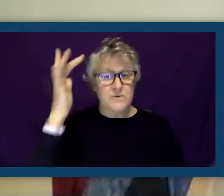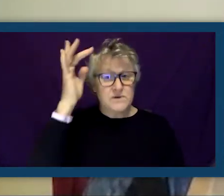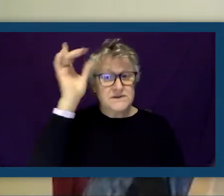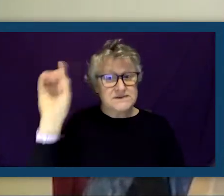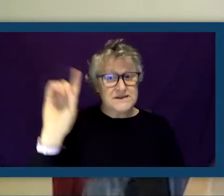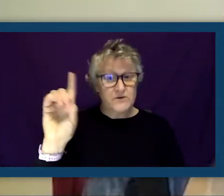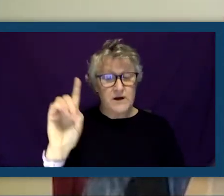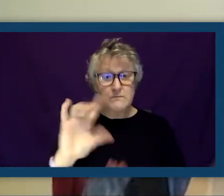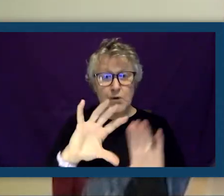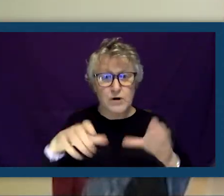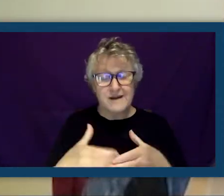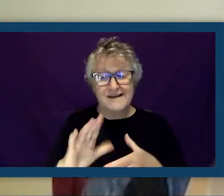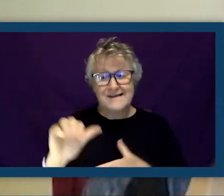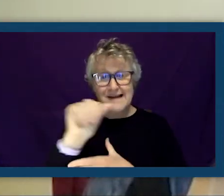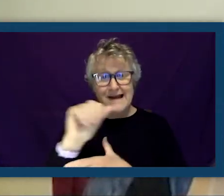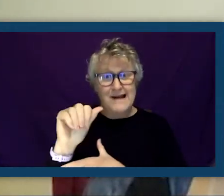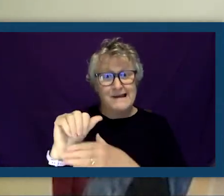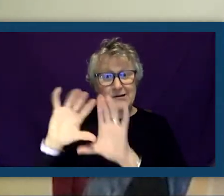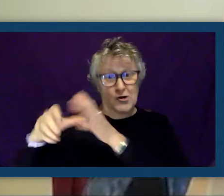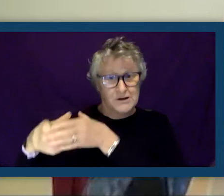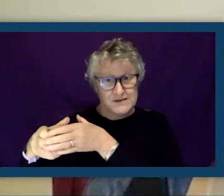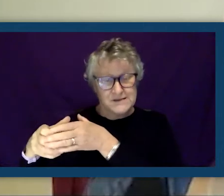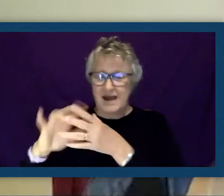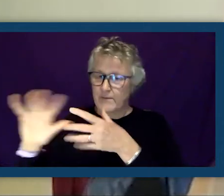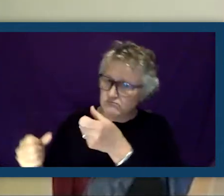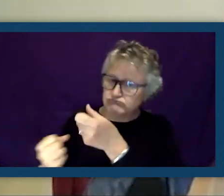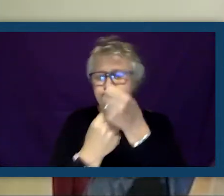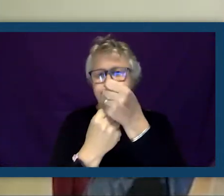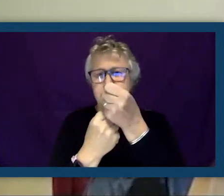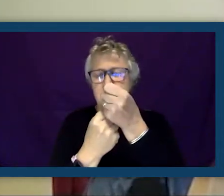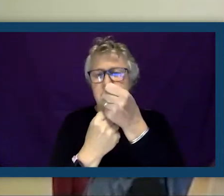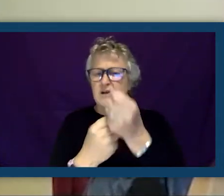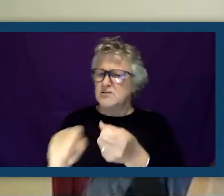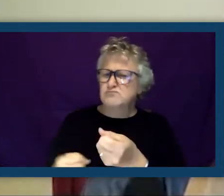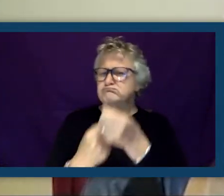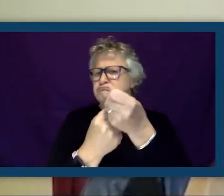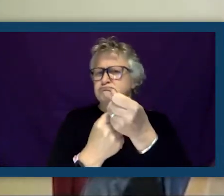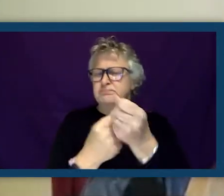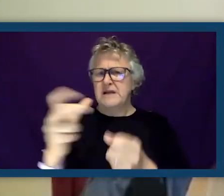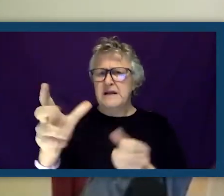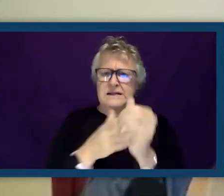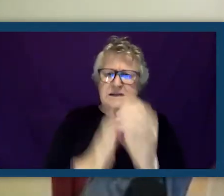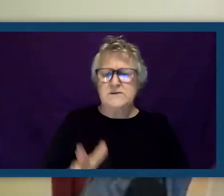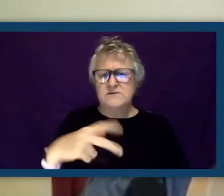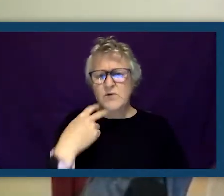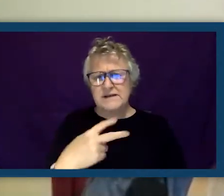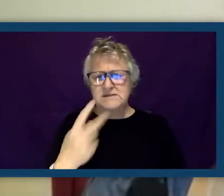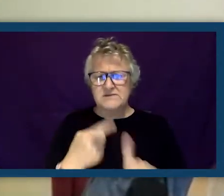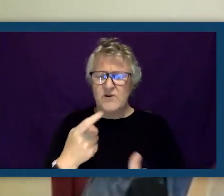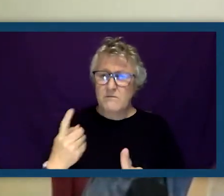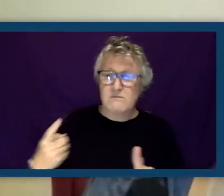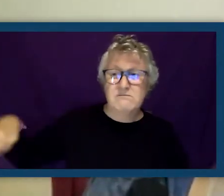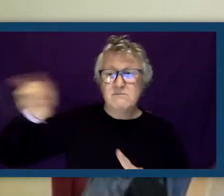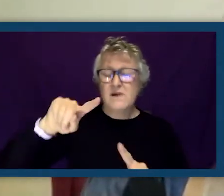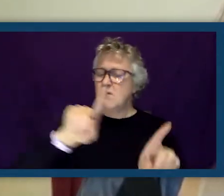AAPI caucus have been working together to uplift the voices of leaders throughout California, especially from our hard-to-reach